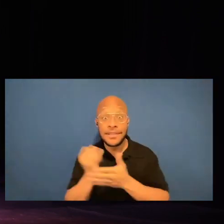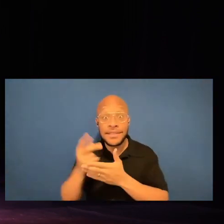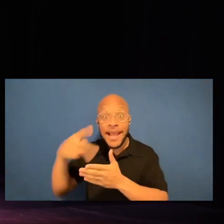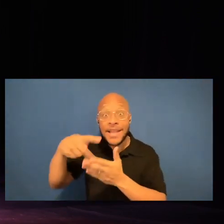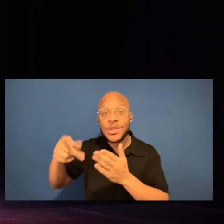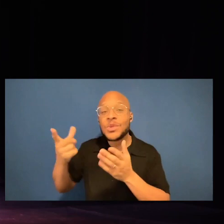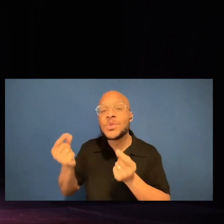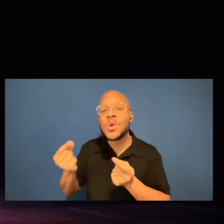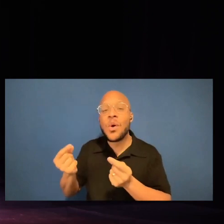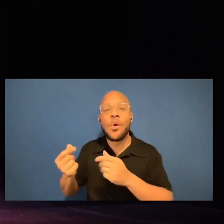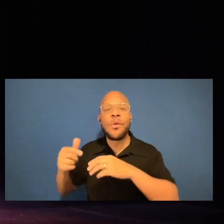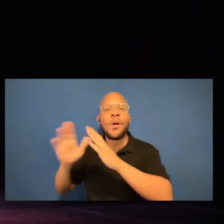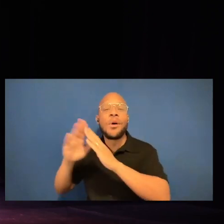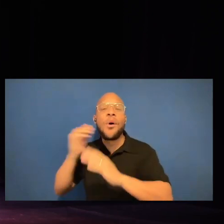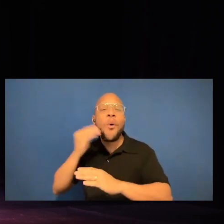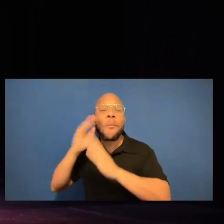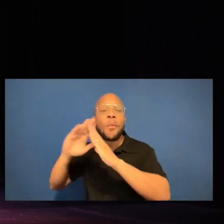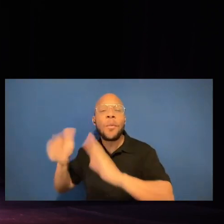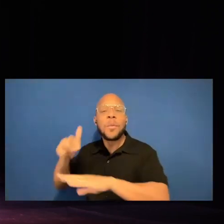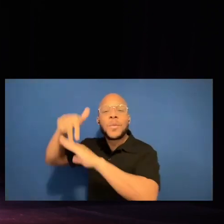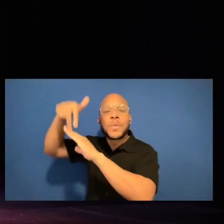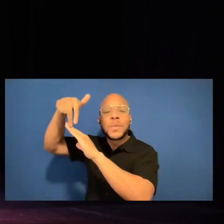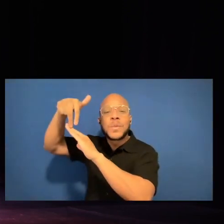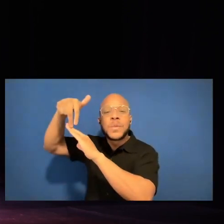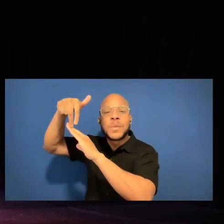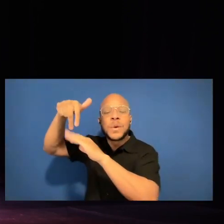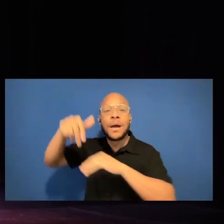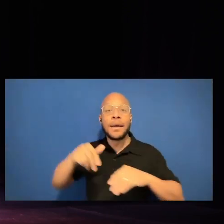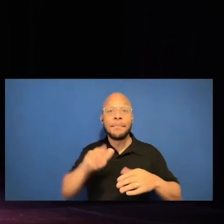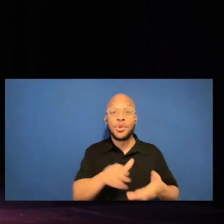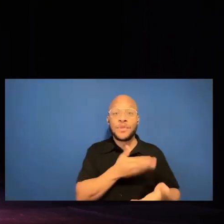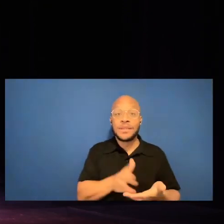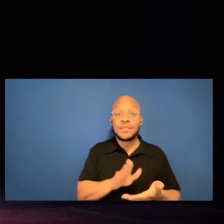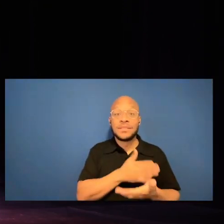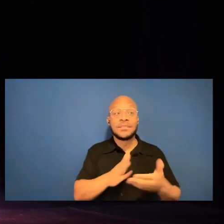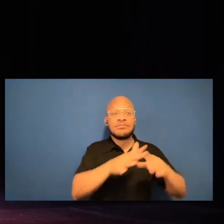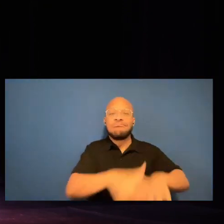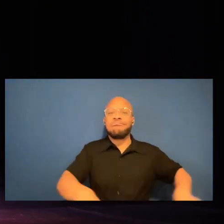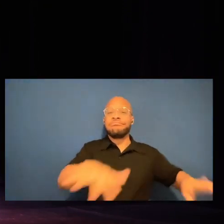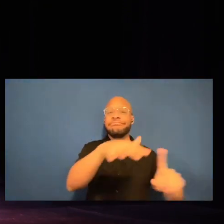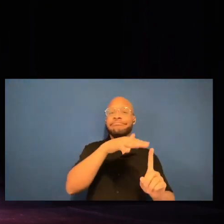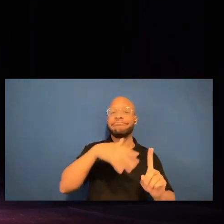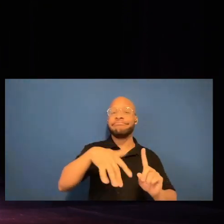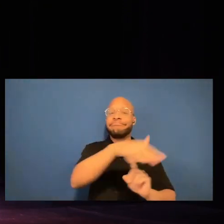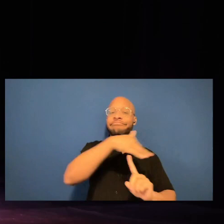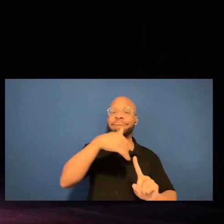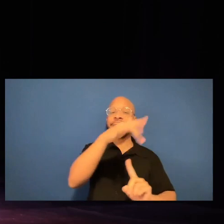actors, performance artists gathered in virtual rooms to remind us of our collective humanity.